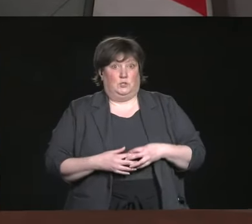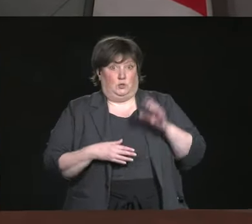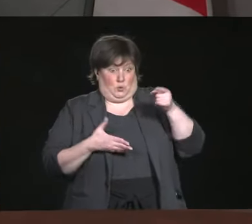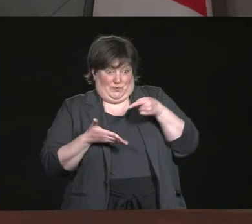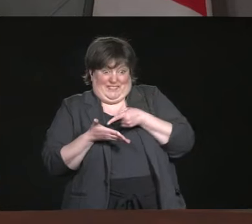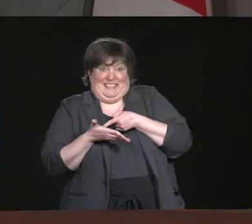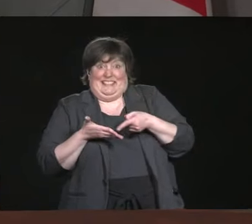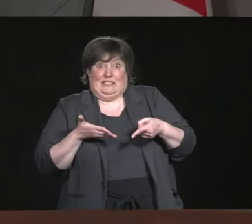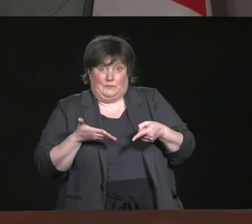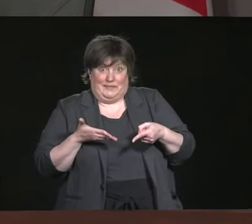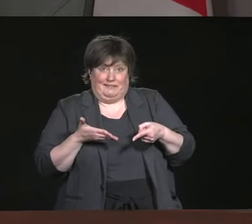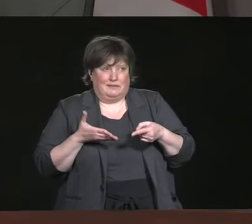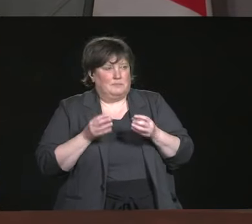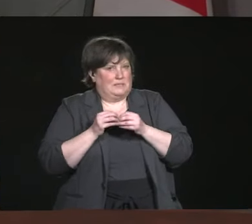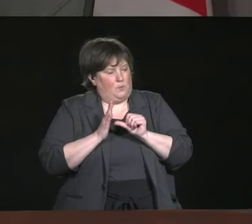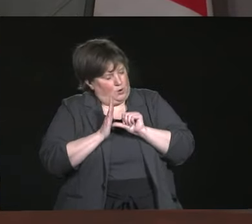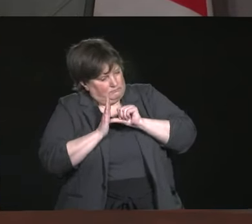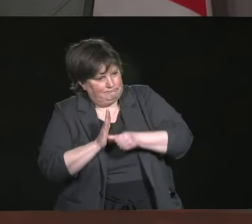keep going.